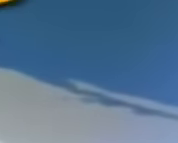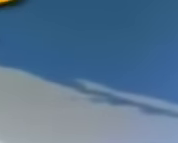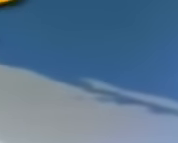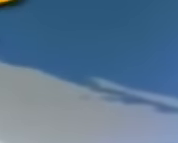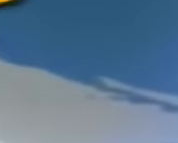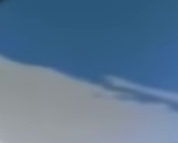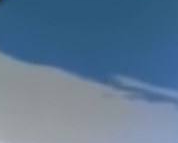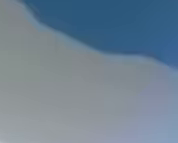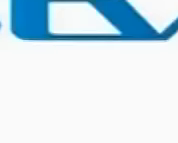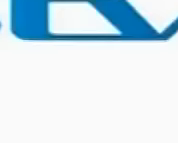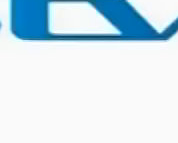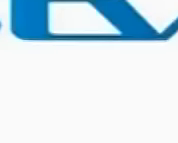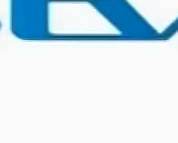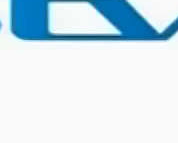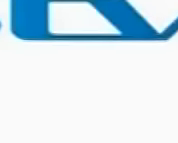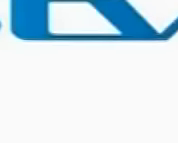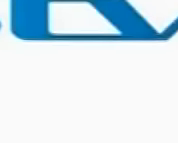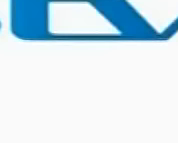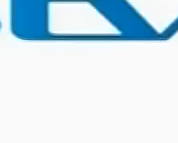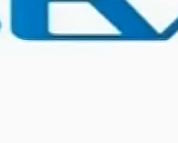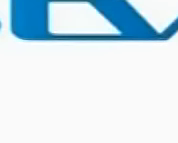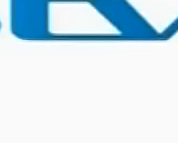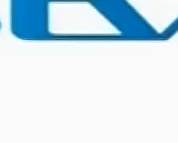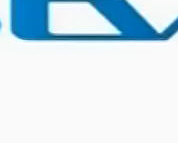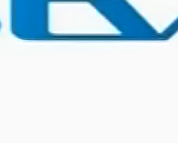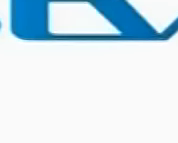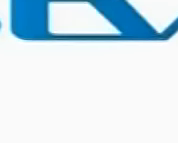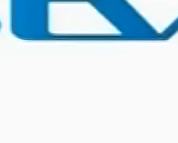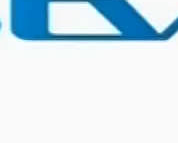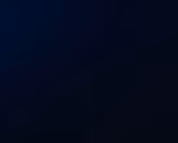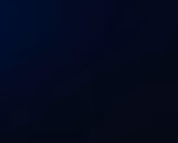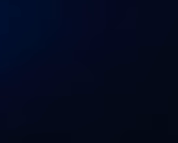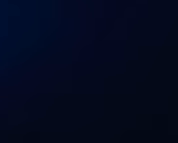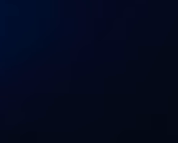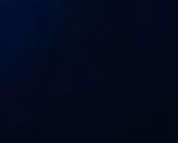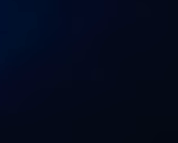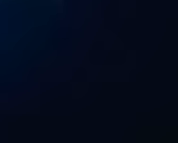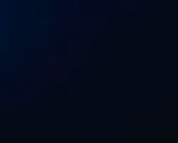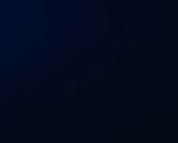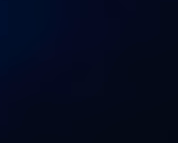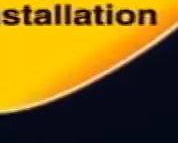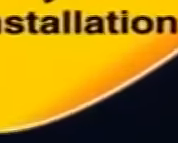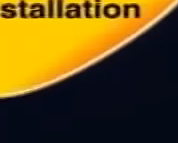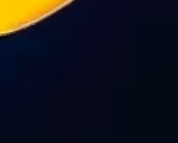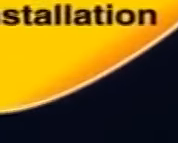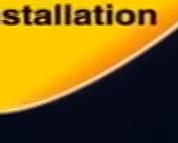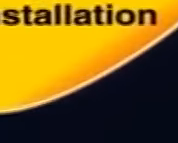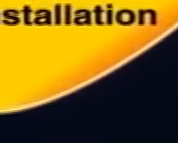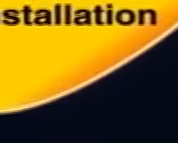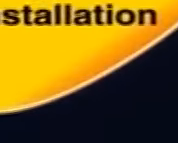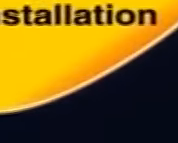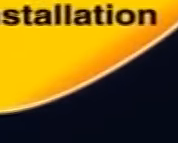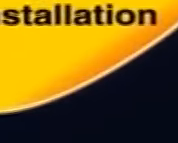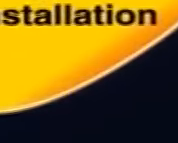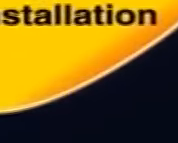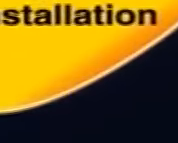The Big Q, in association with DSTV. Get a DSTV HD fully